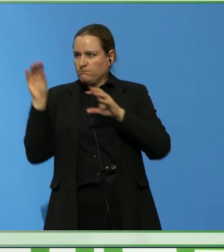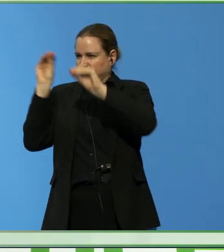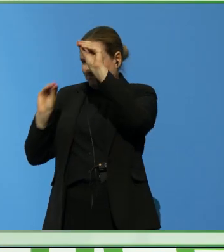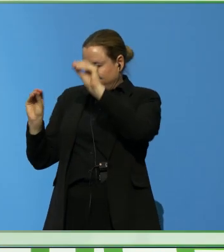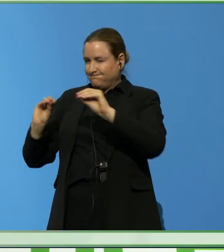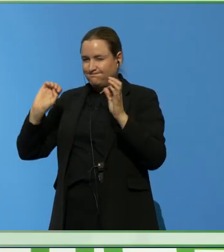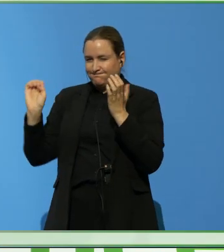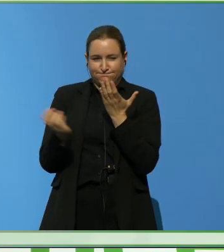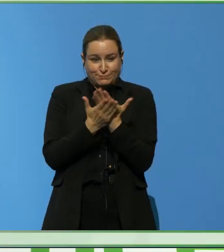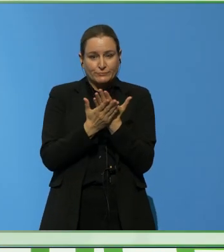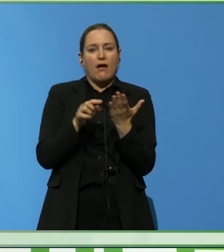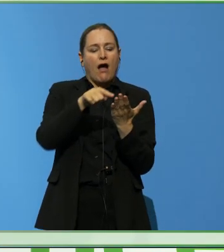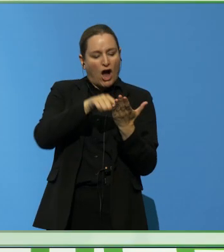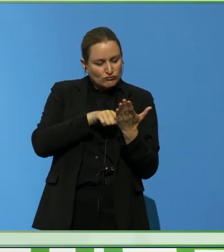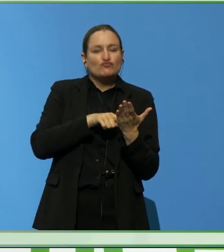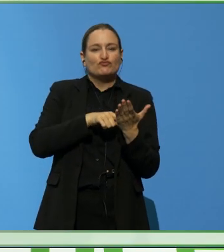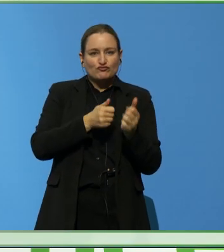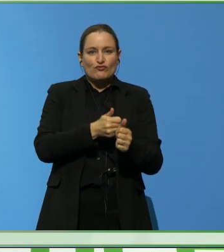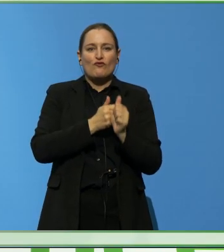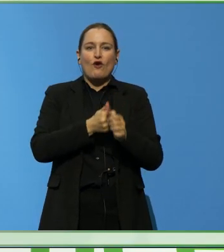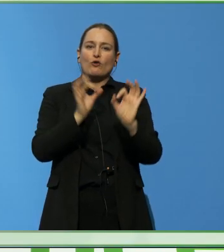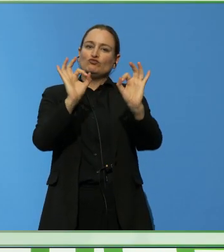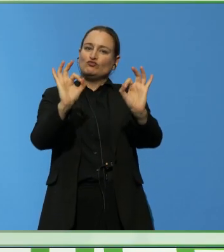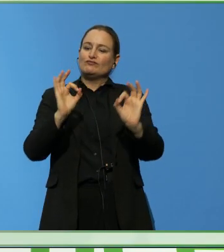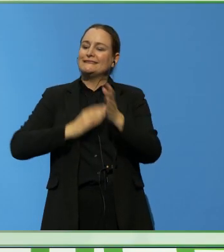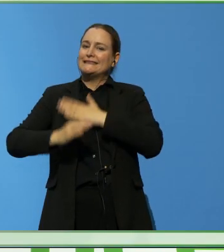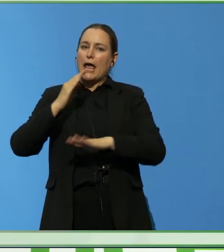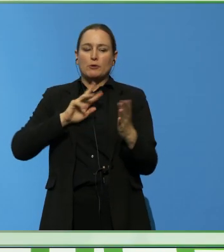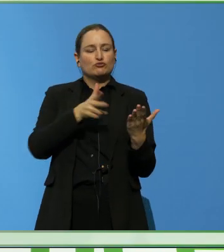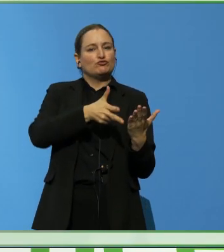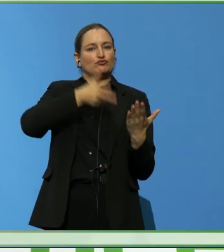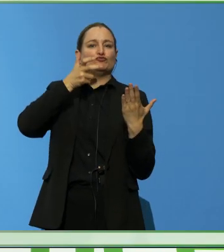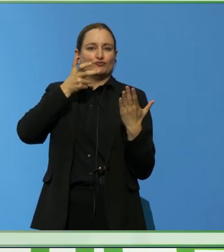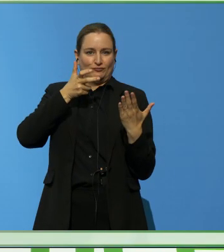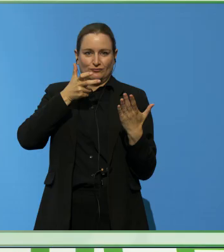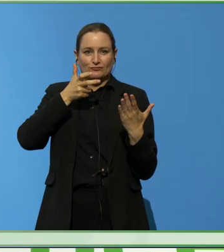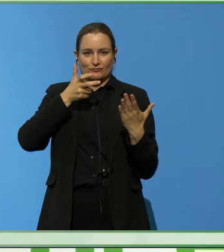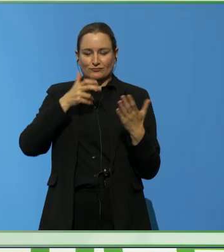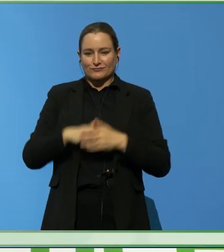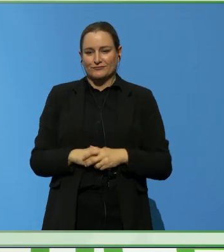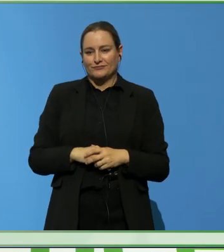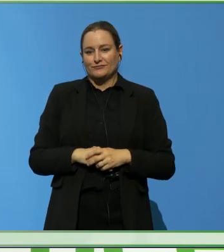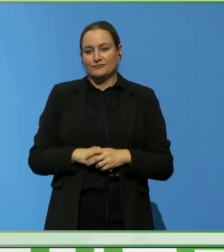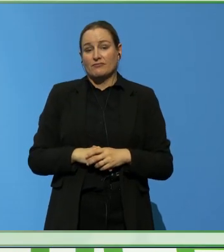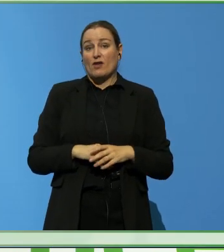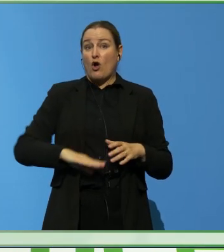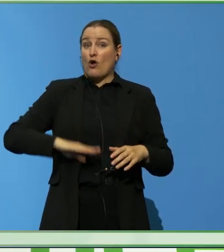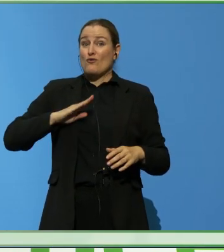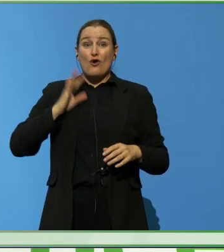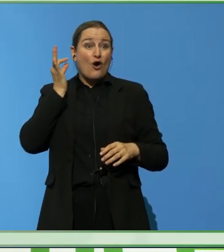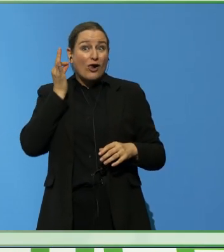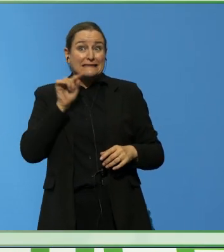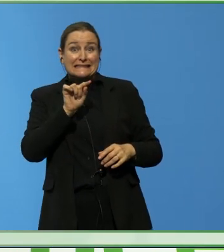identification. But as highlighted before, girls with disabilities are included in the